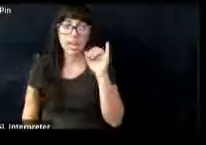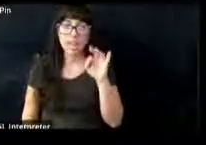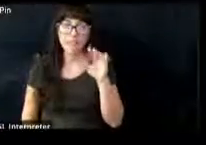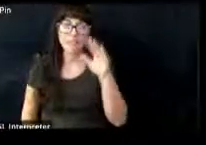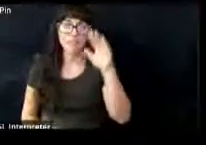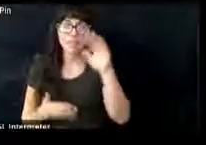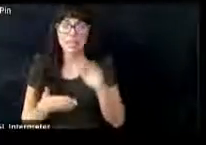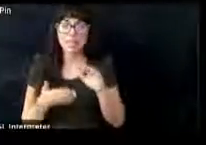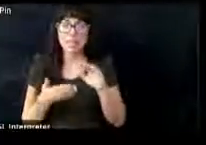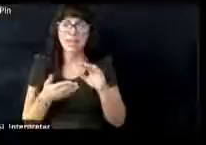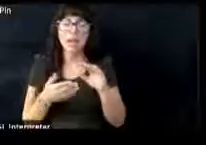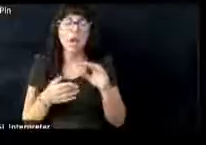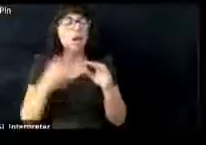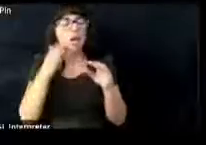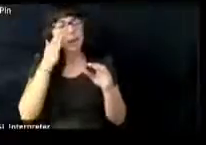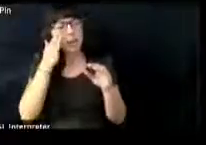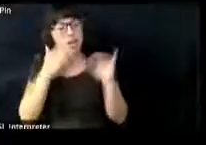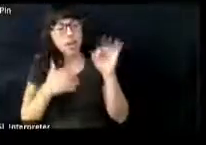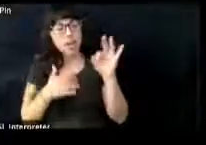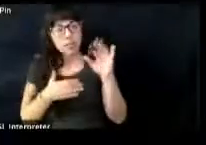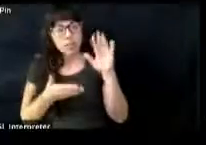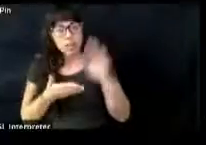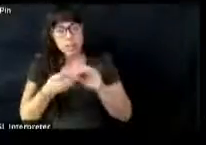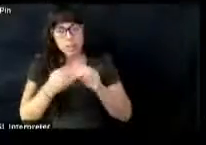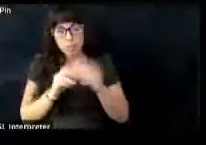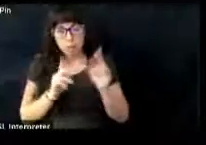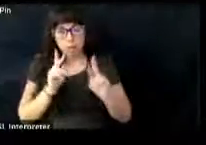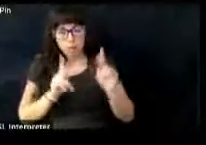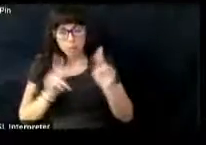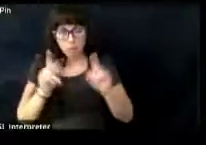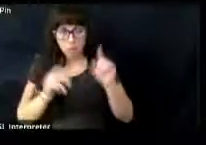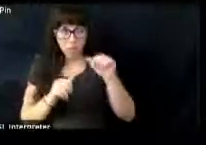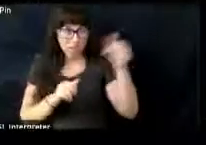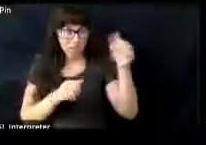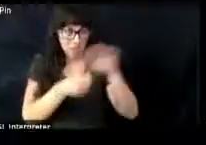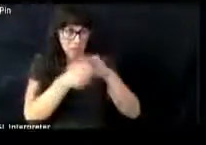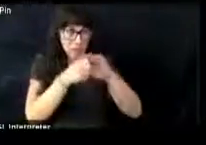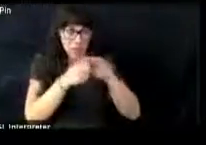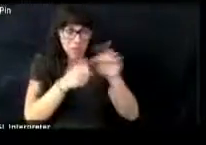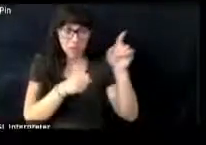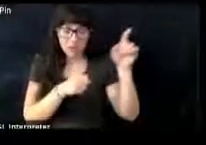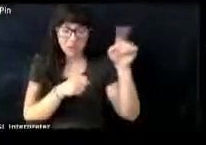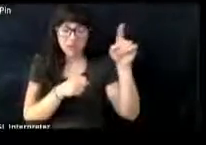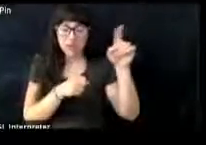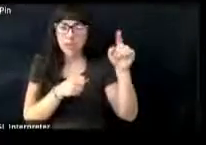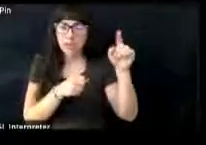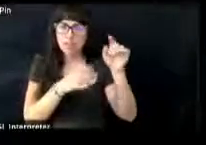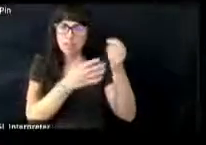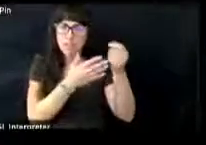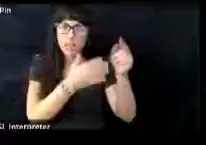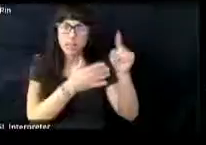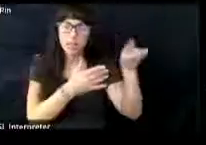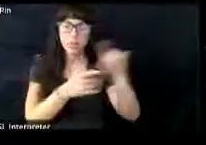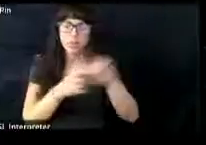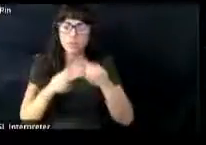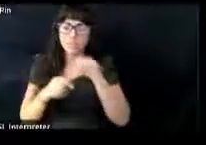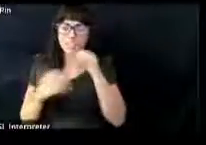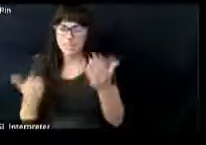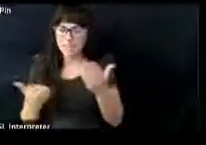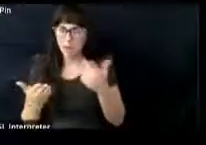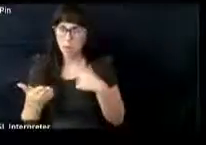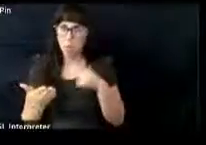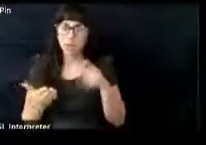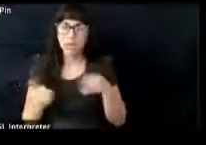Angeles County, because frankly, we need more districts and more populated areas like Los